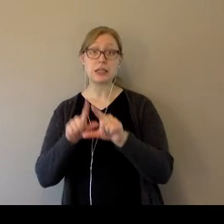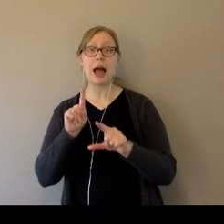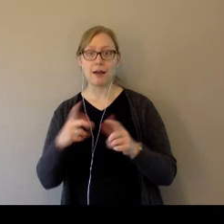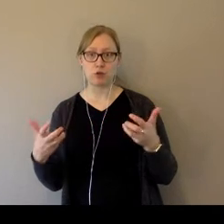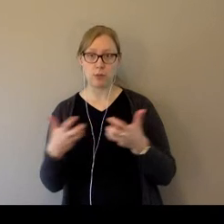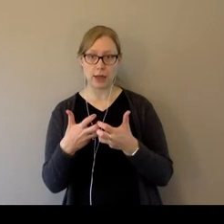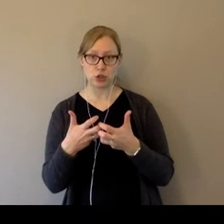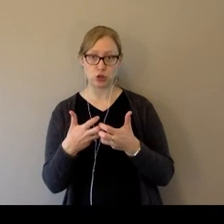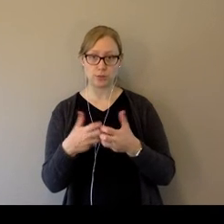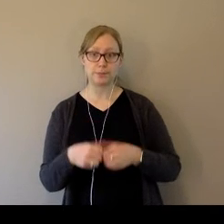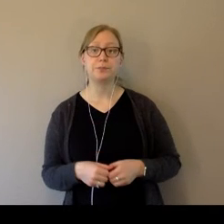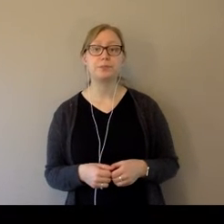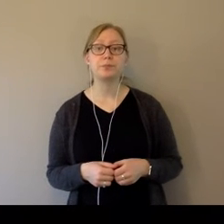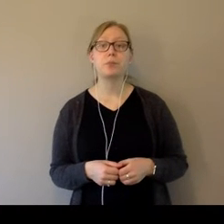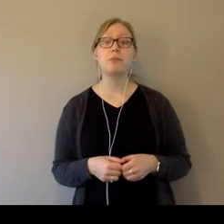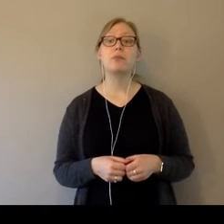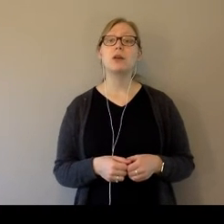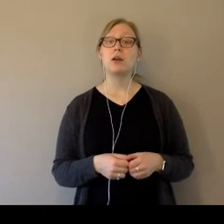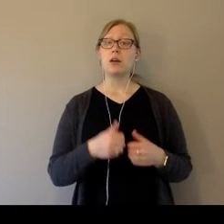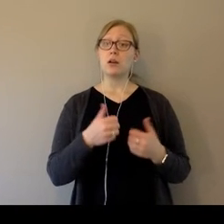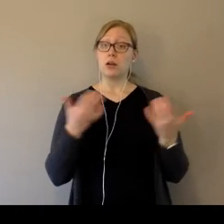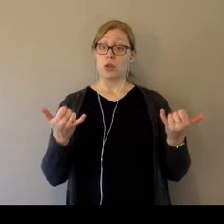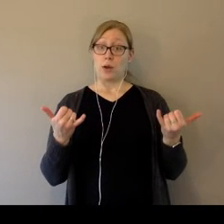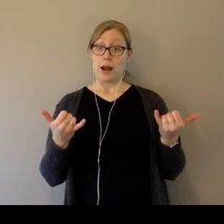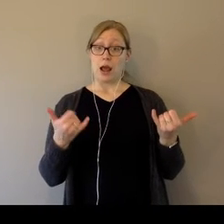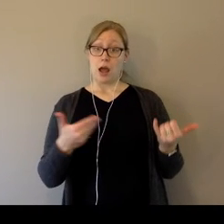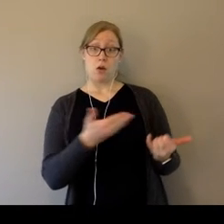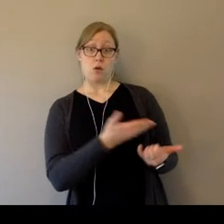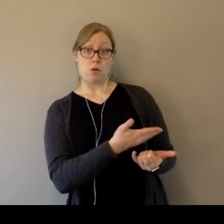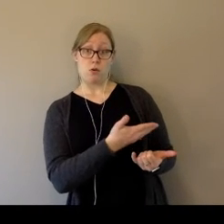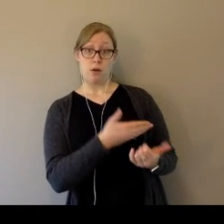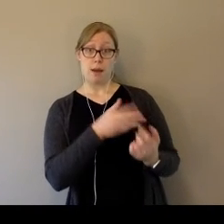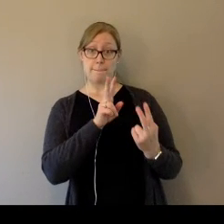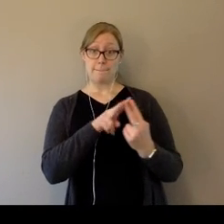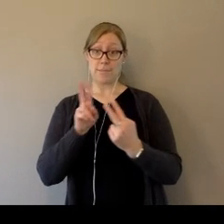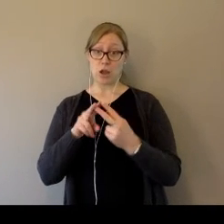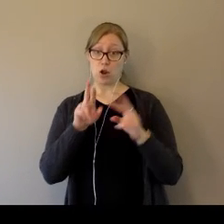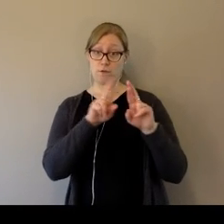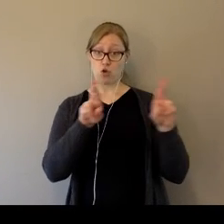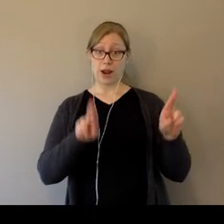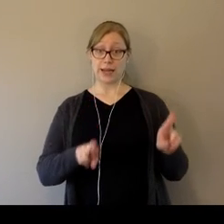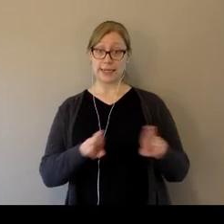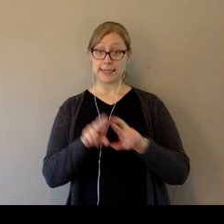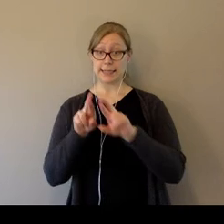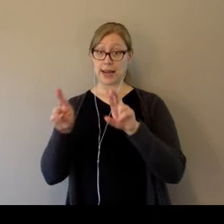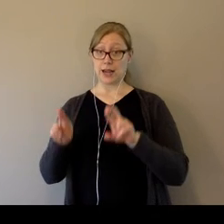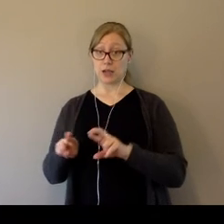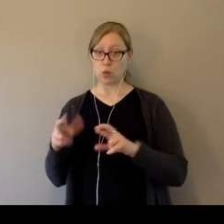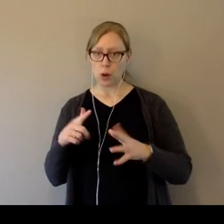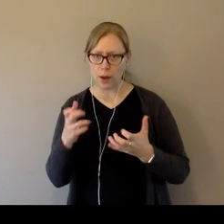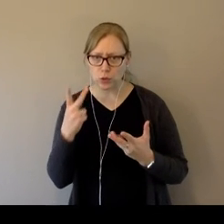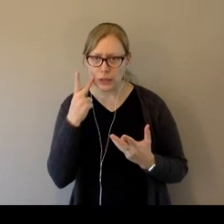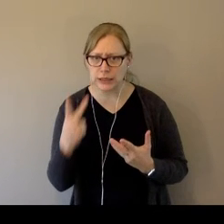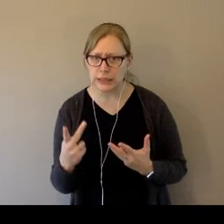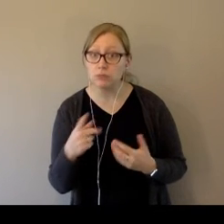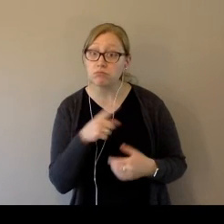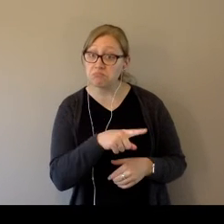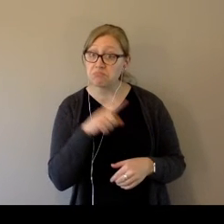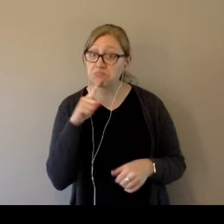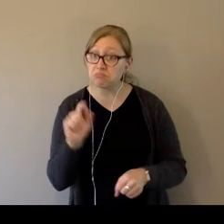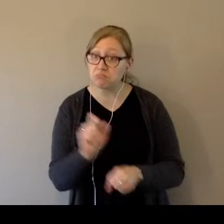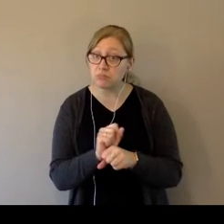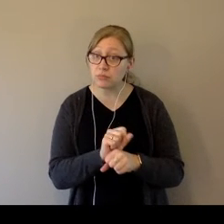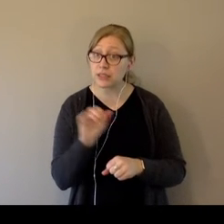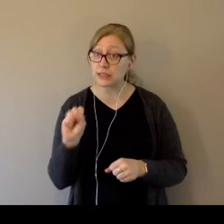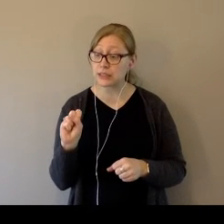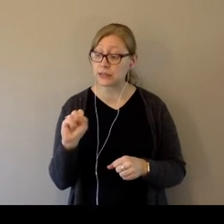decide, are these rectangles in fact similar? Well, one easy thing about rectangles is we